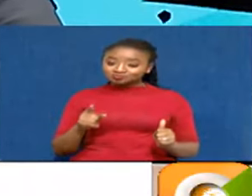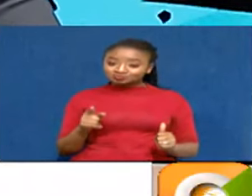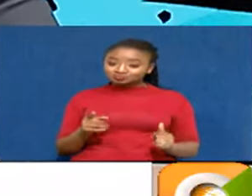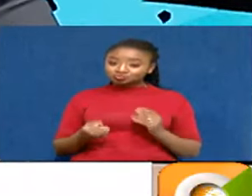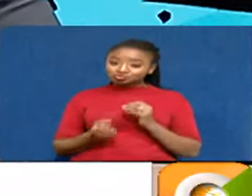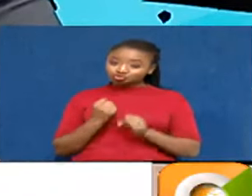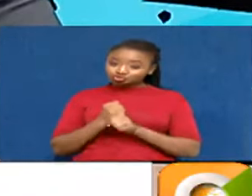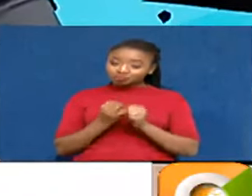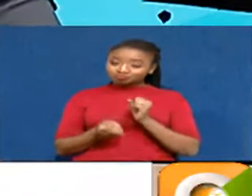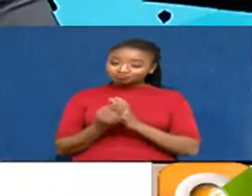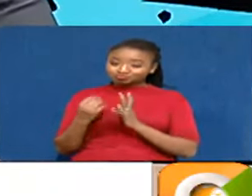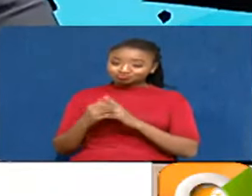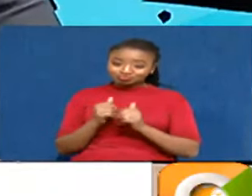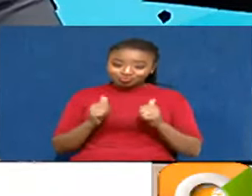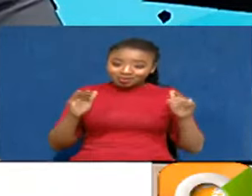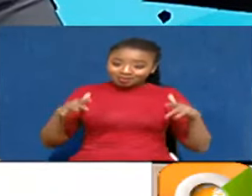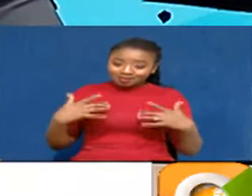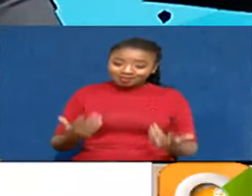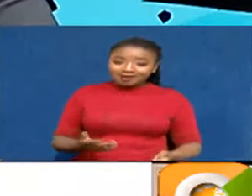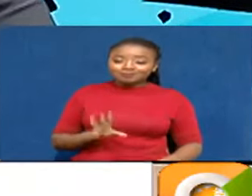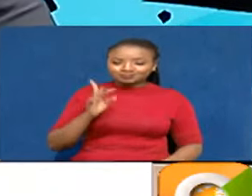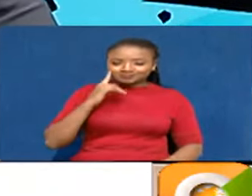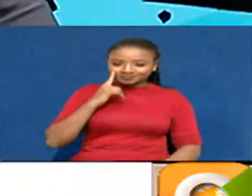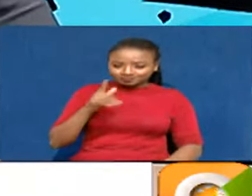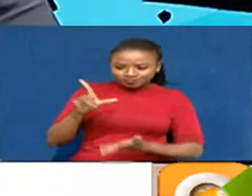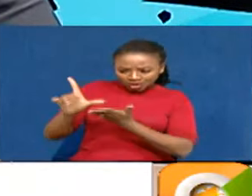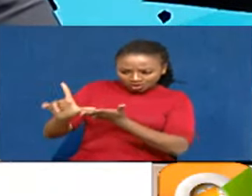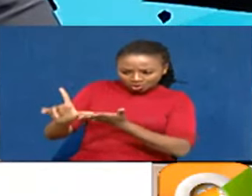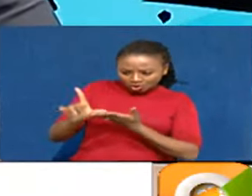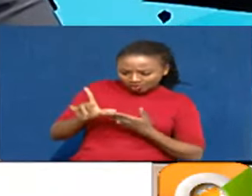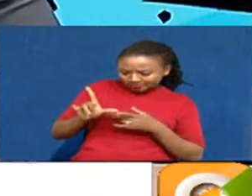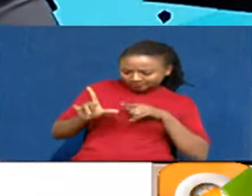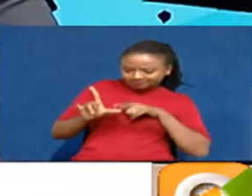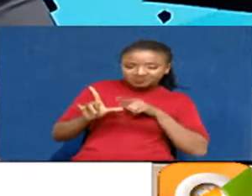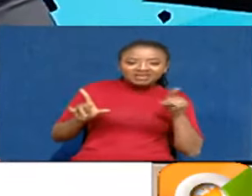because the way you need to look at lending is as fuel,